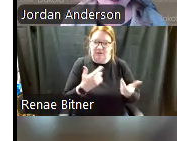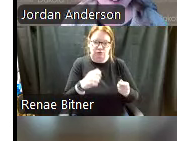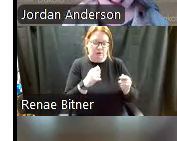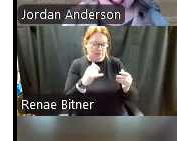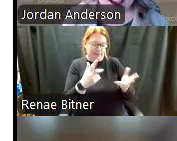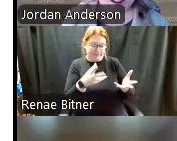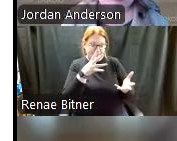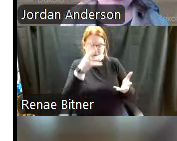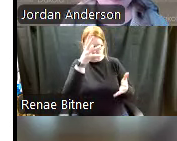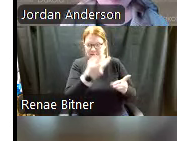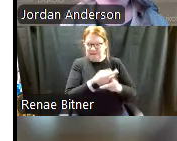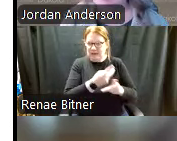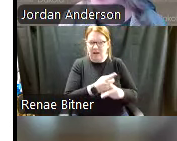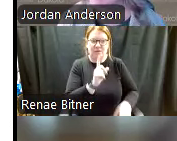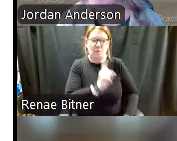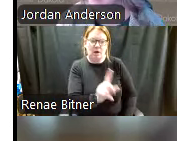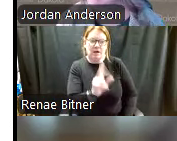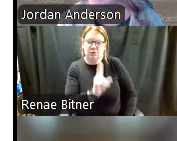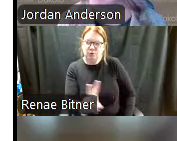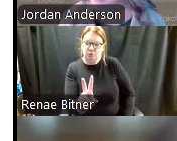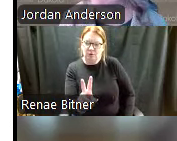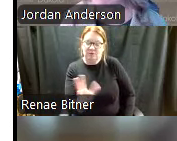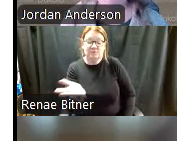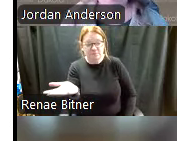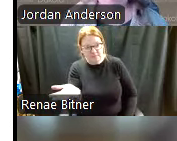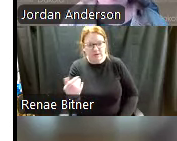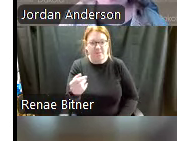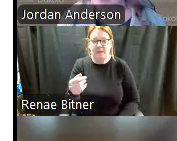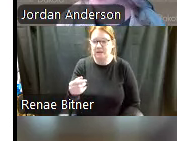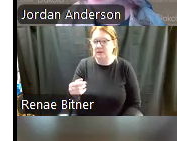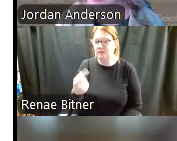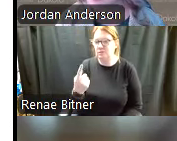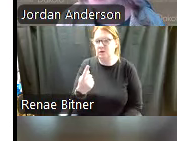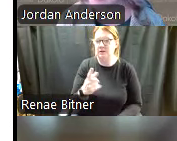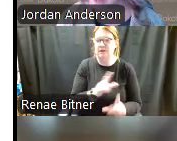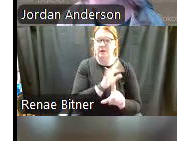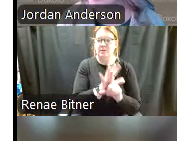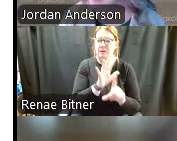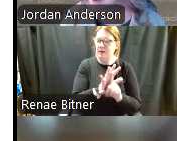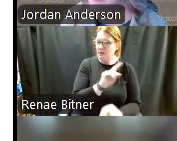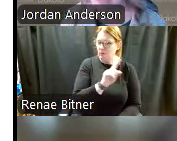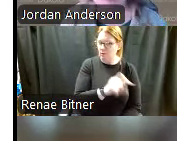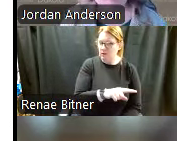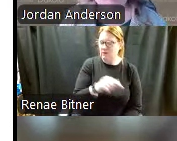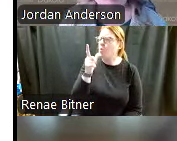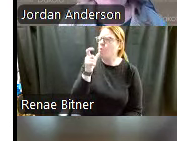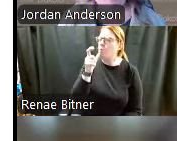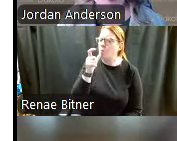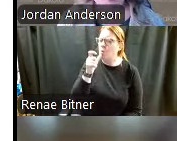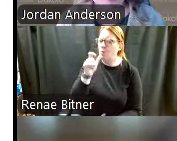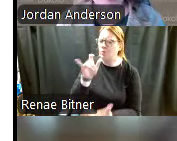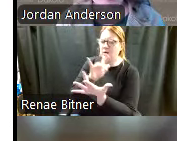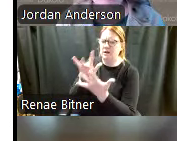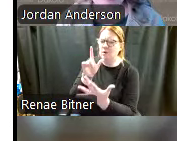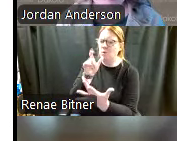right? So yeah, so that's one of the popular questions. Who do I contact for a